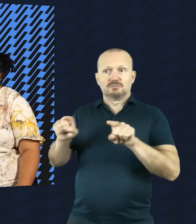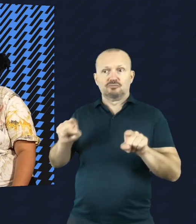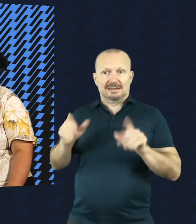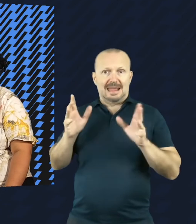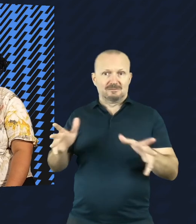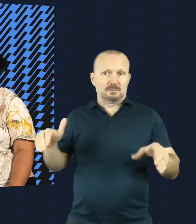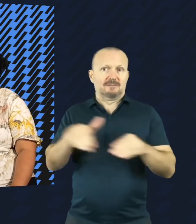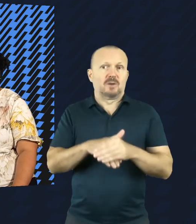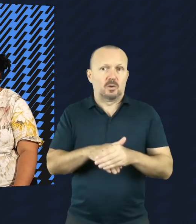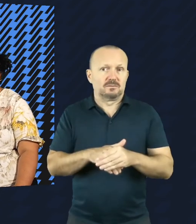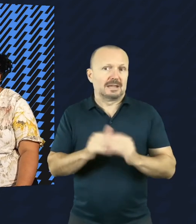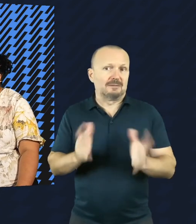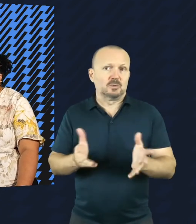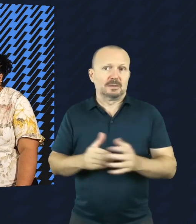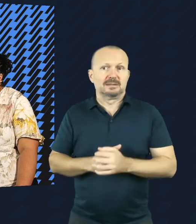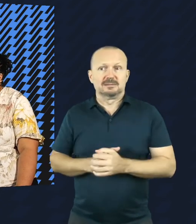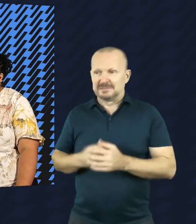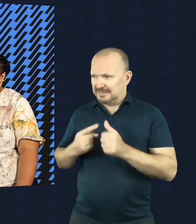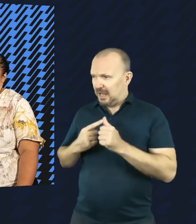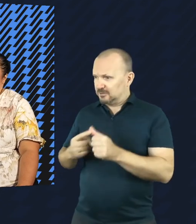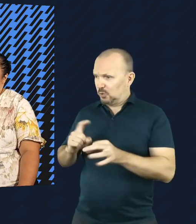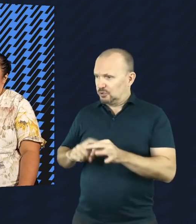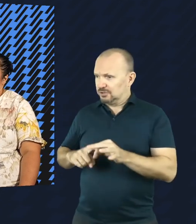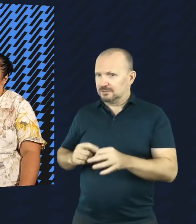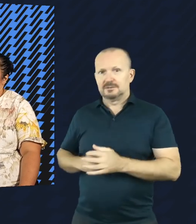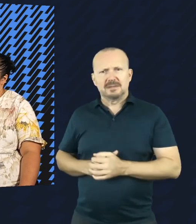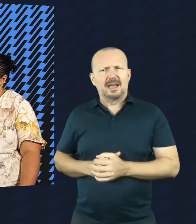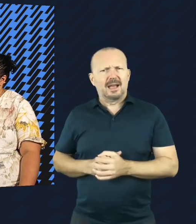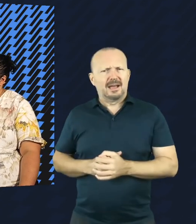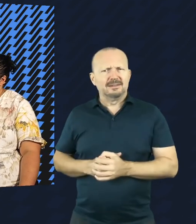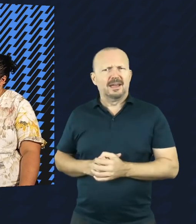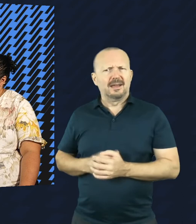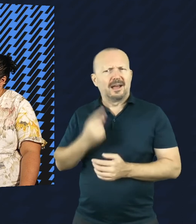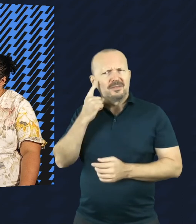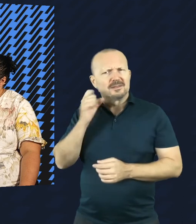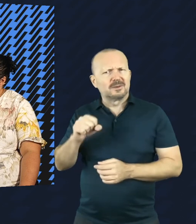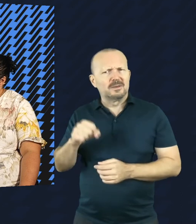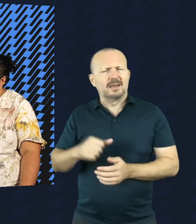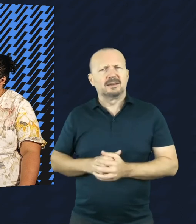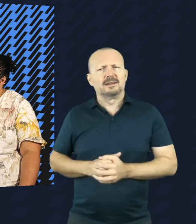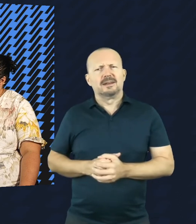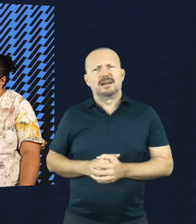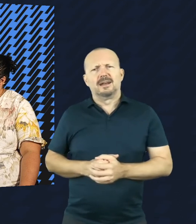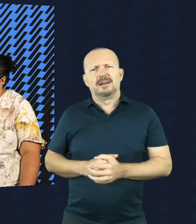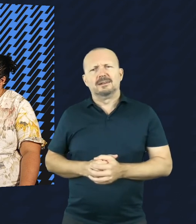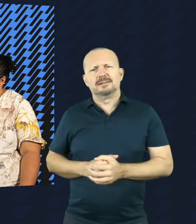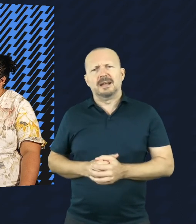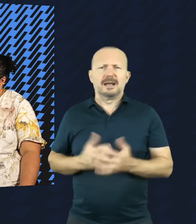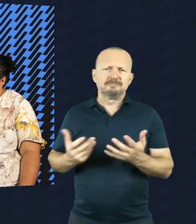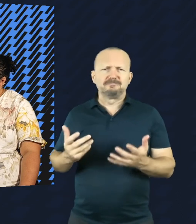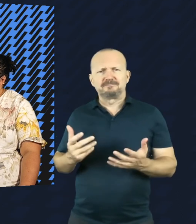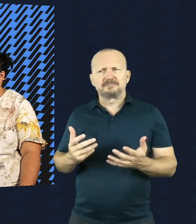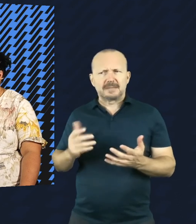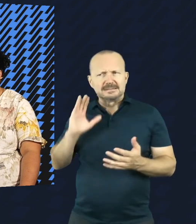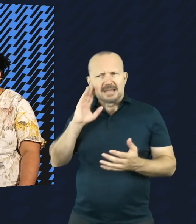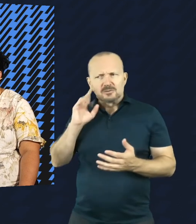So, did that answer your question? I think so, yeah, yeah. It seems like the whole experience has been woven through